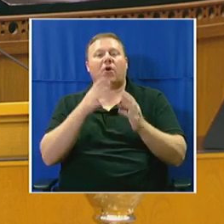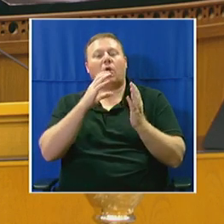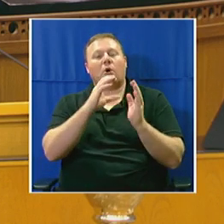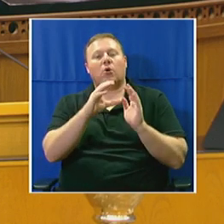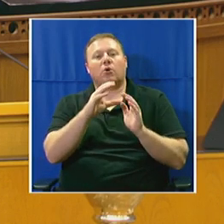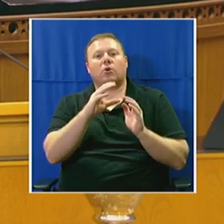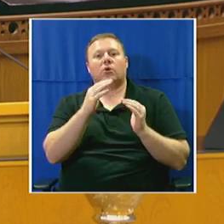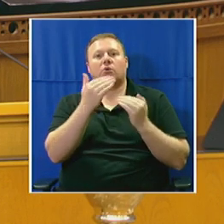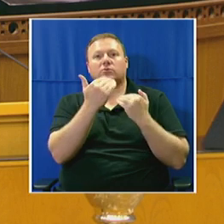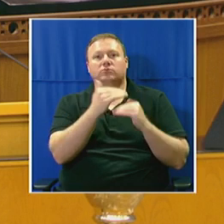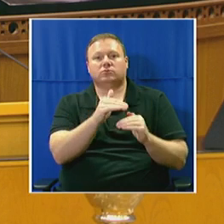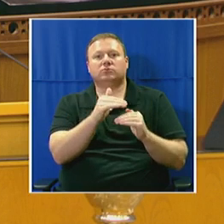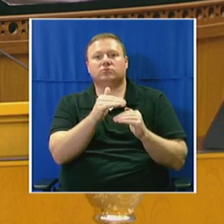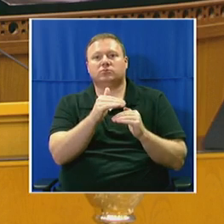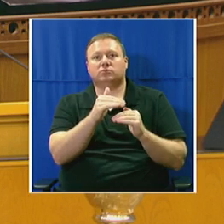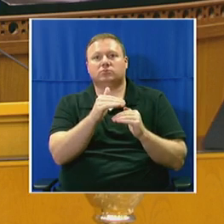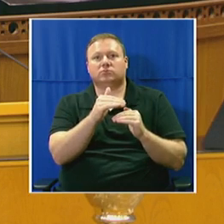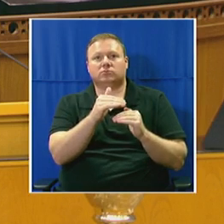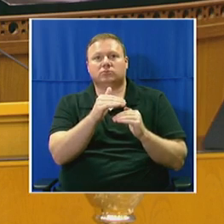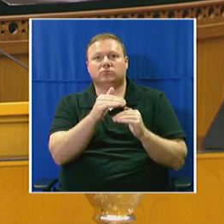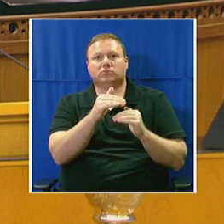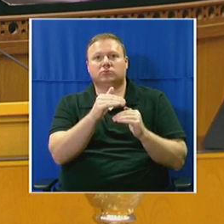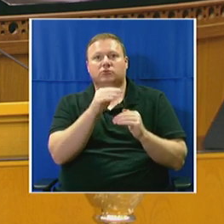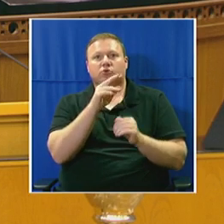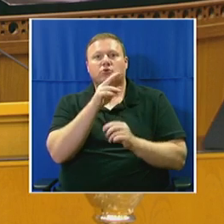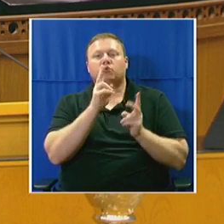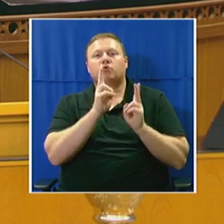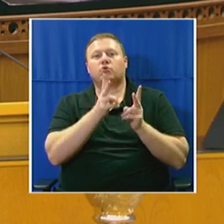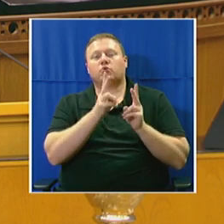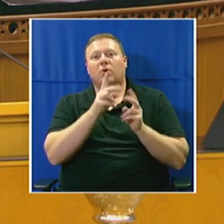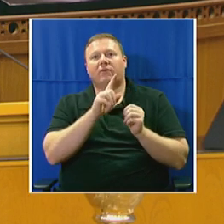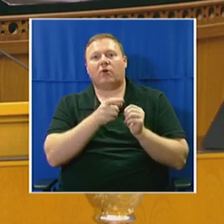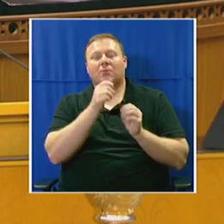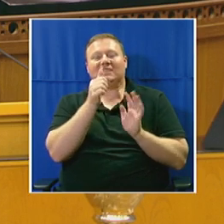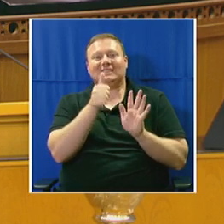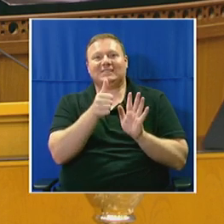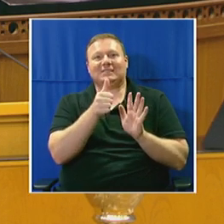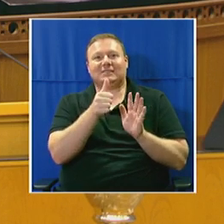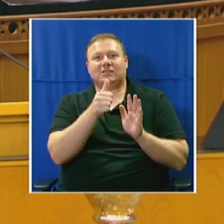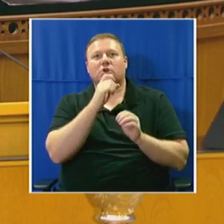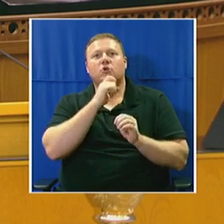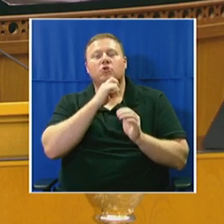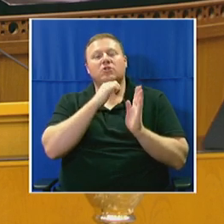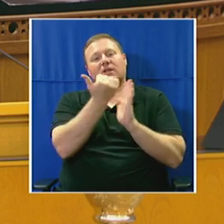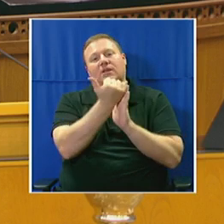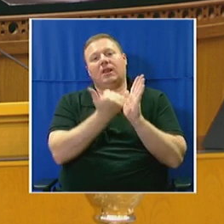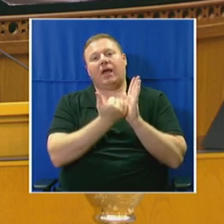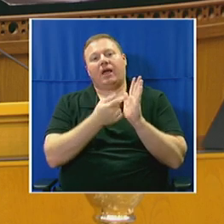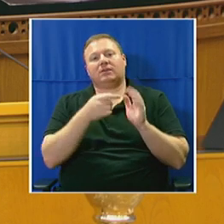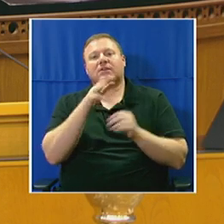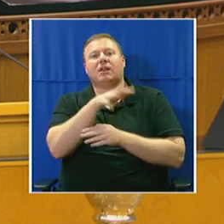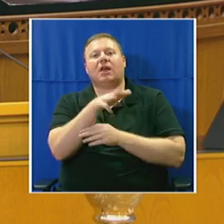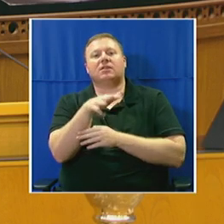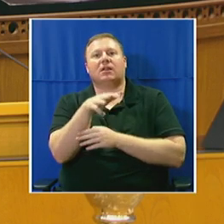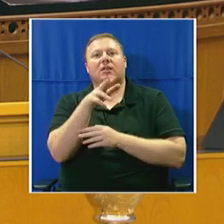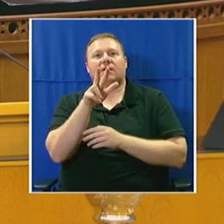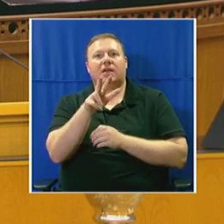prosecutions and special director of public prosecutions at National Prosecuting Authority in terms of